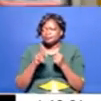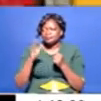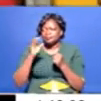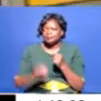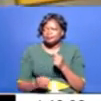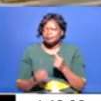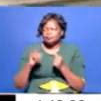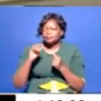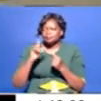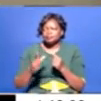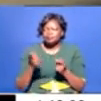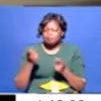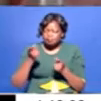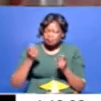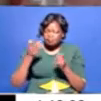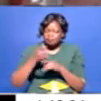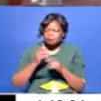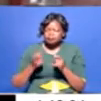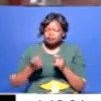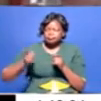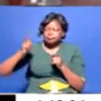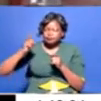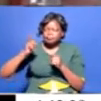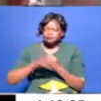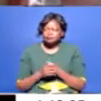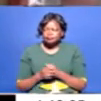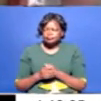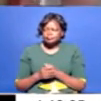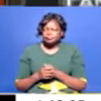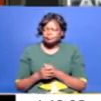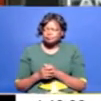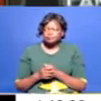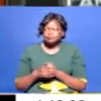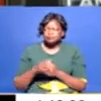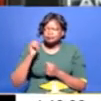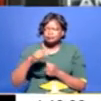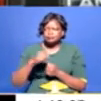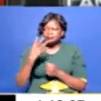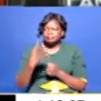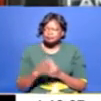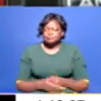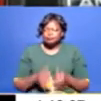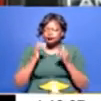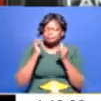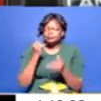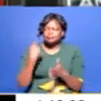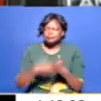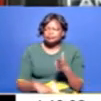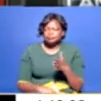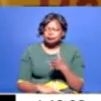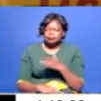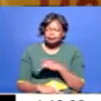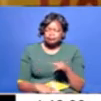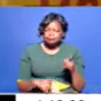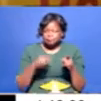of 12% and 21% respectively in April. The new retail prices for kerosene in Dar es Salaam